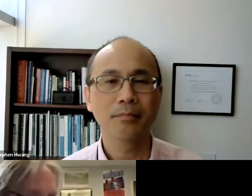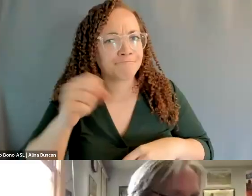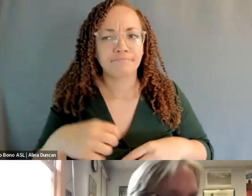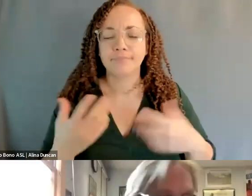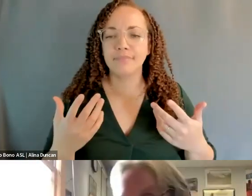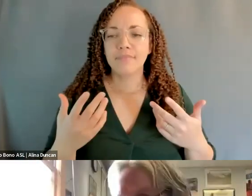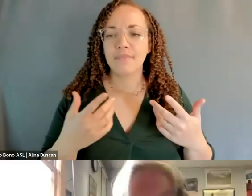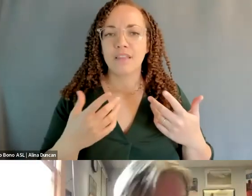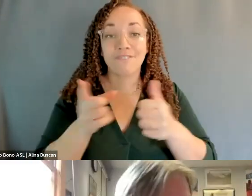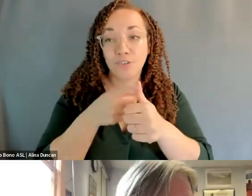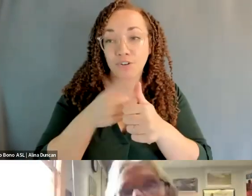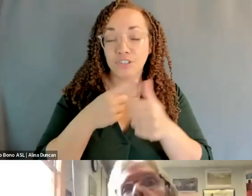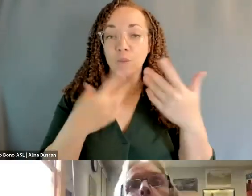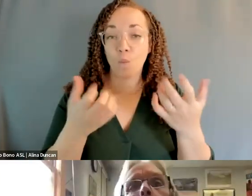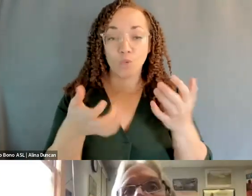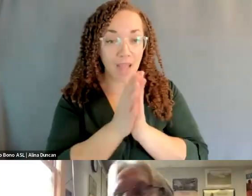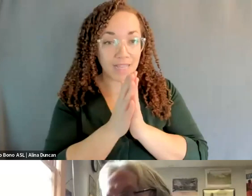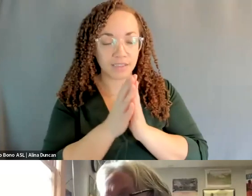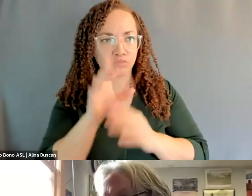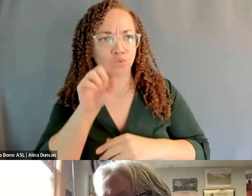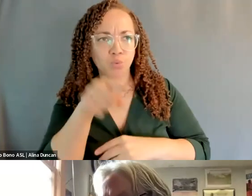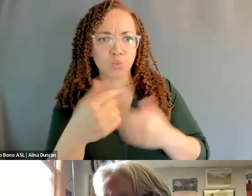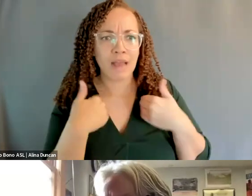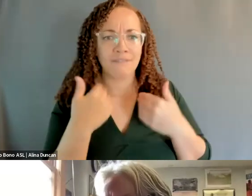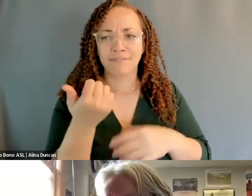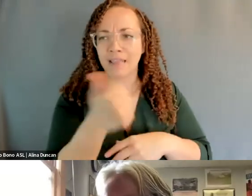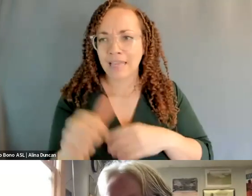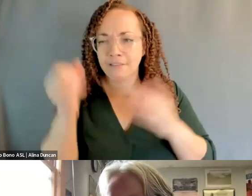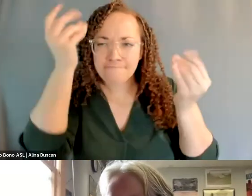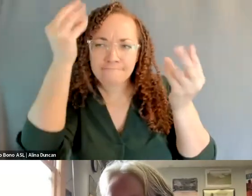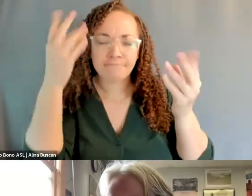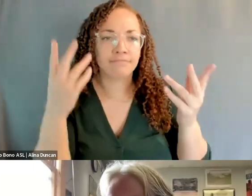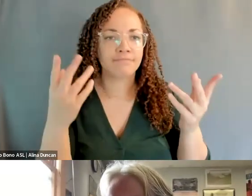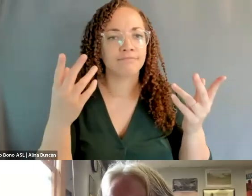ask if you have any reflections on Dr. Hwang's presentation,